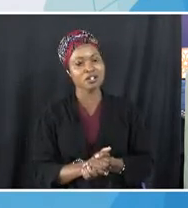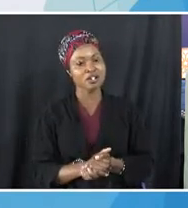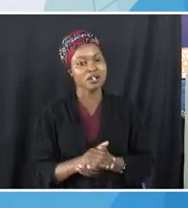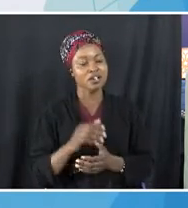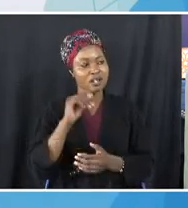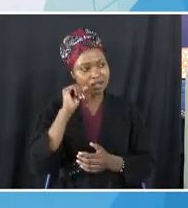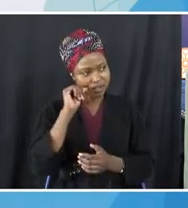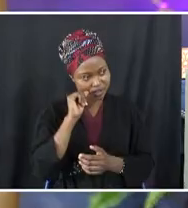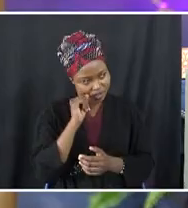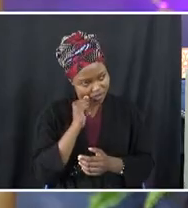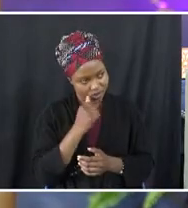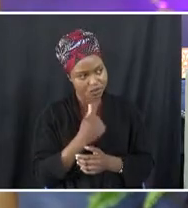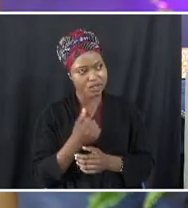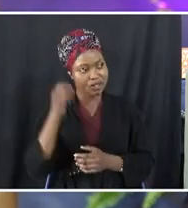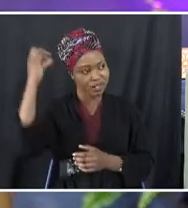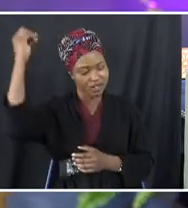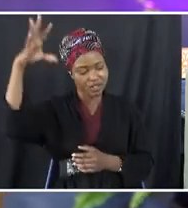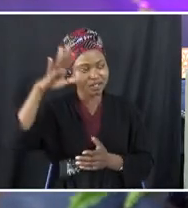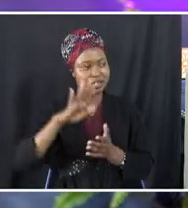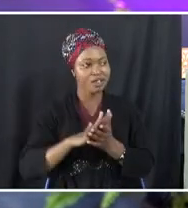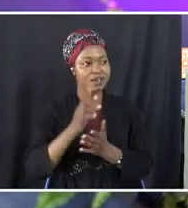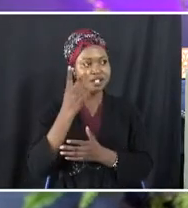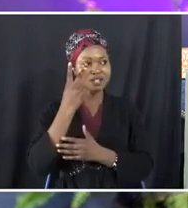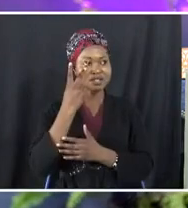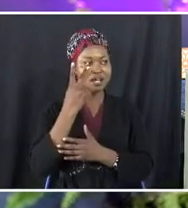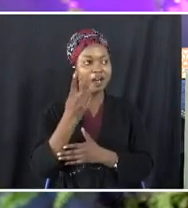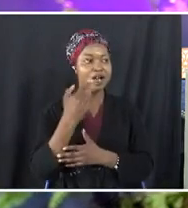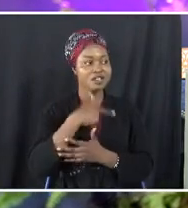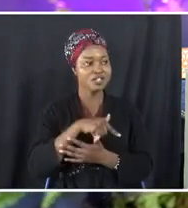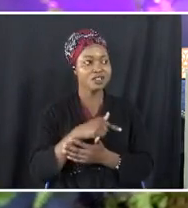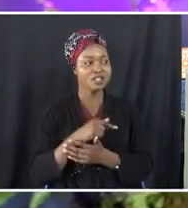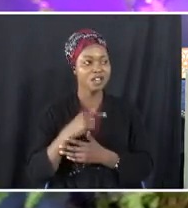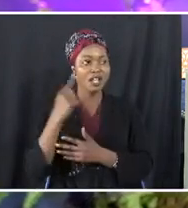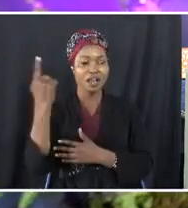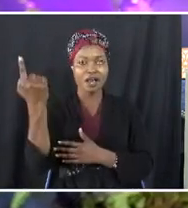praise. The sweet light in his